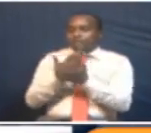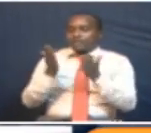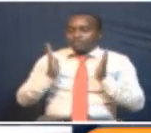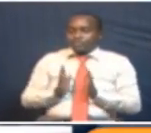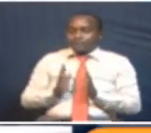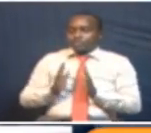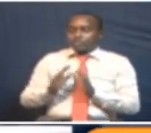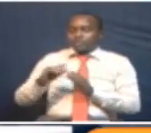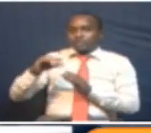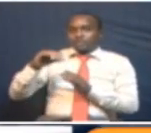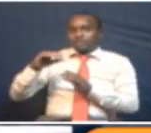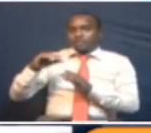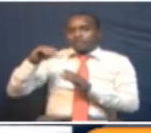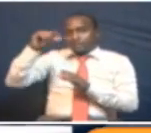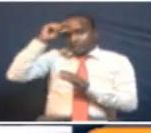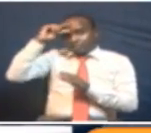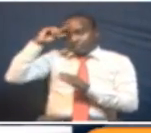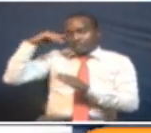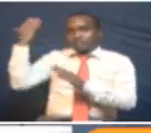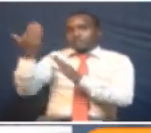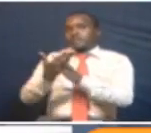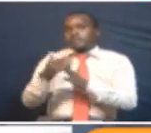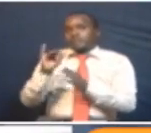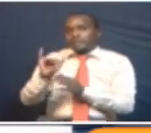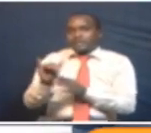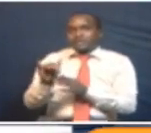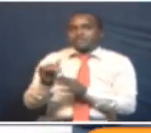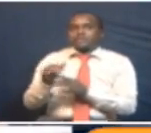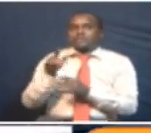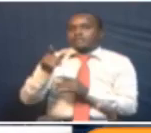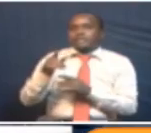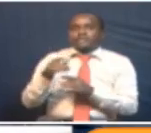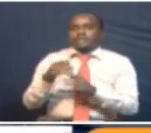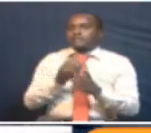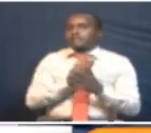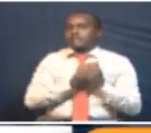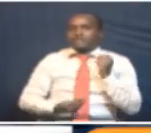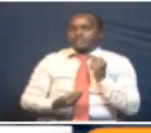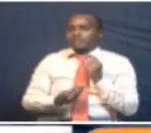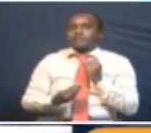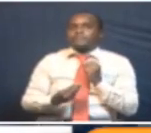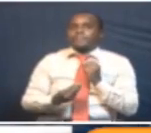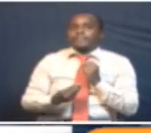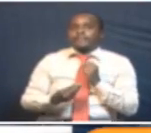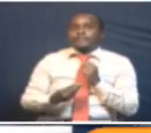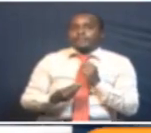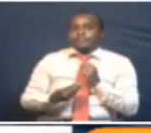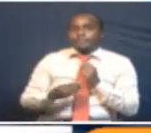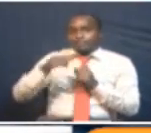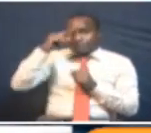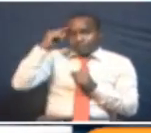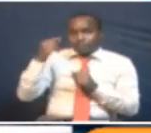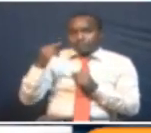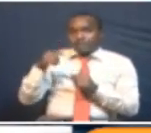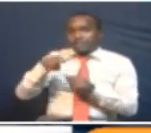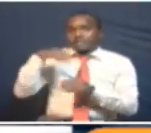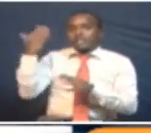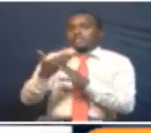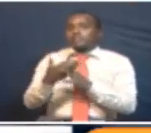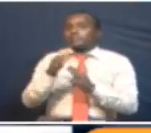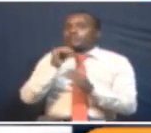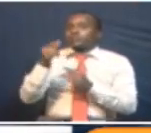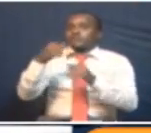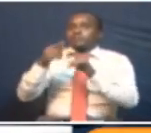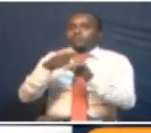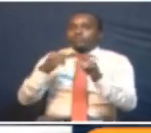that, that's the enemy of the people and the enemy of progress. And it's very disheartening, to say the least, because this time the disruptions are not coming from the